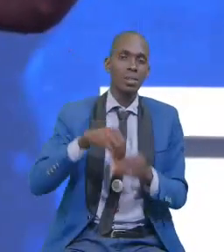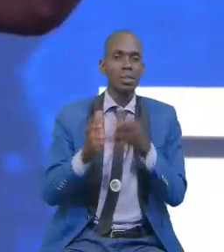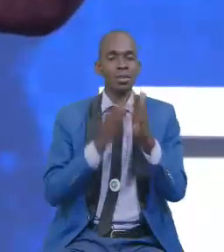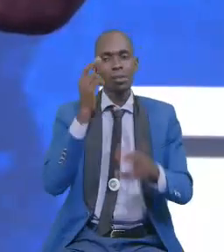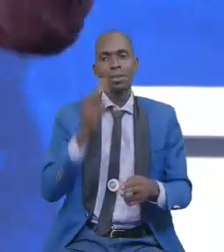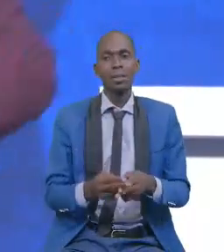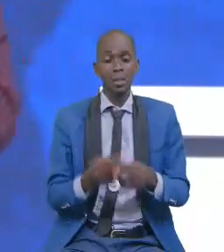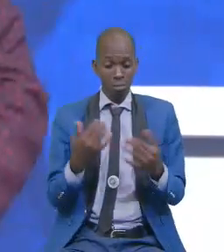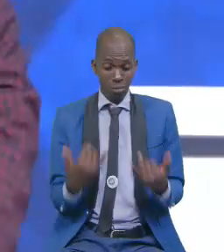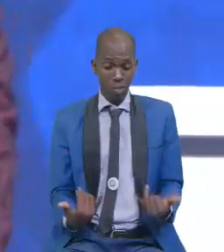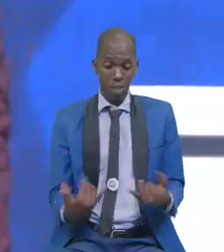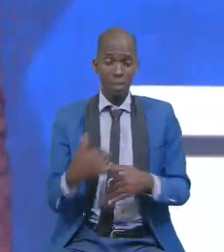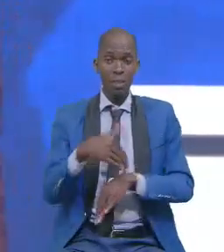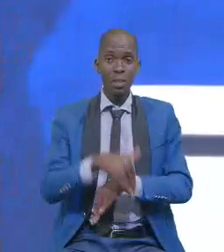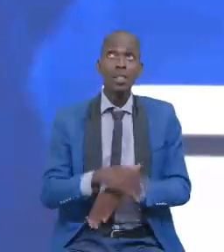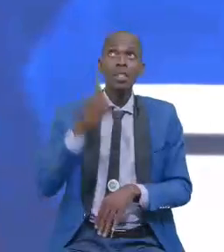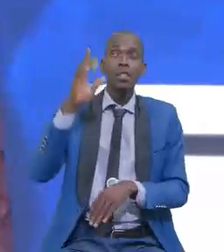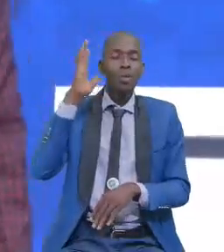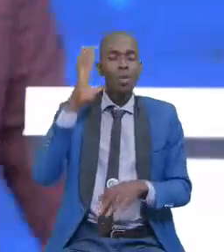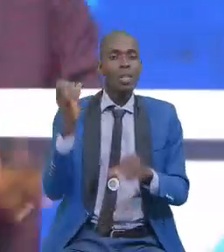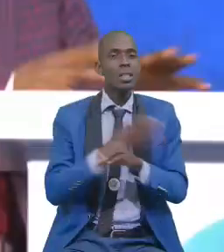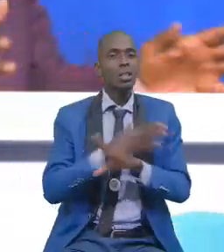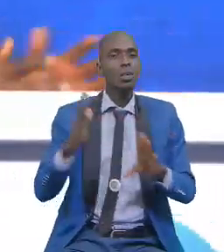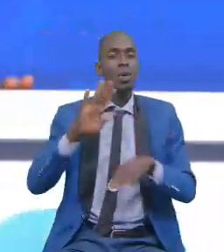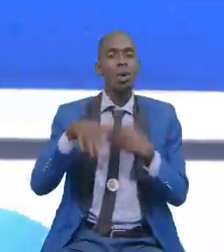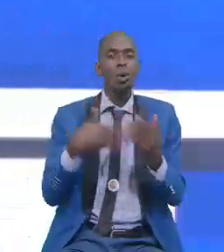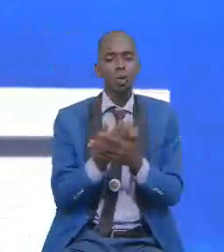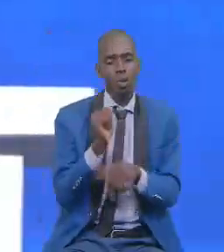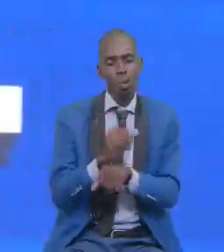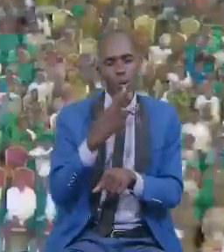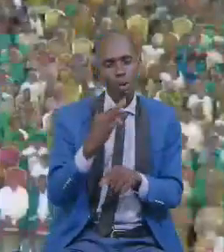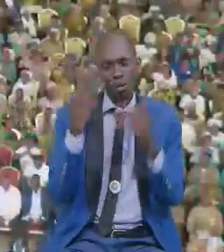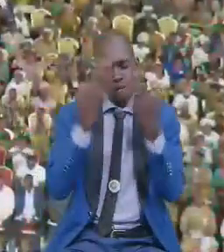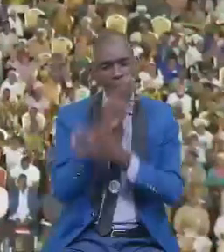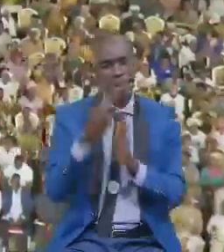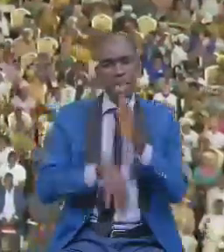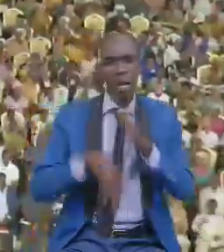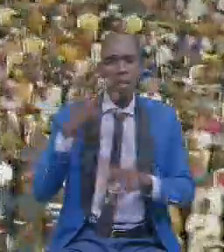light. Tonight. It will wipe all the works of darkness away from your life.